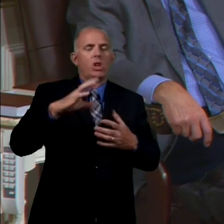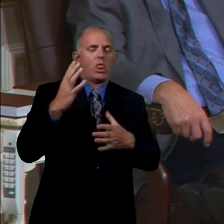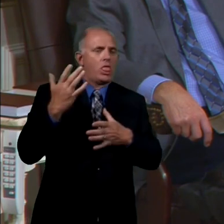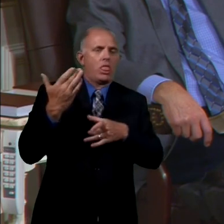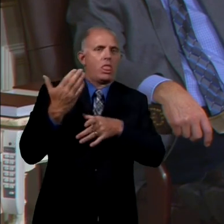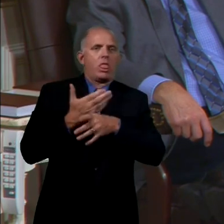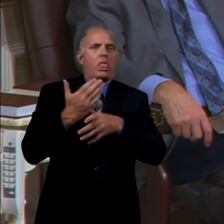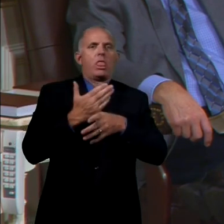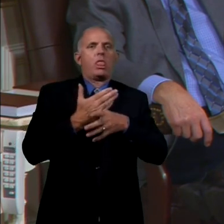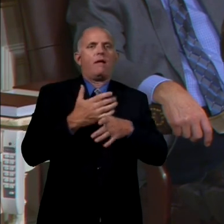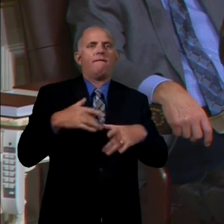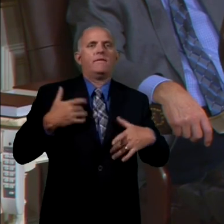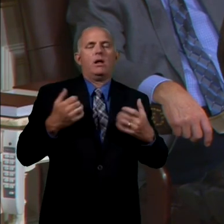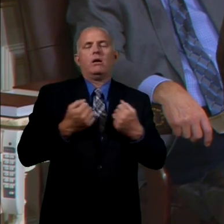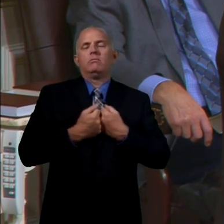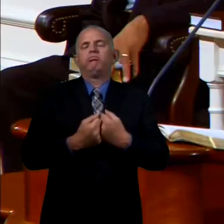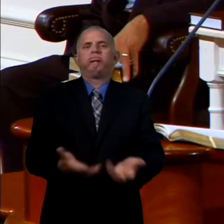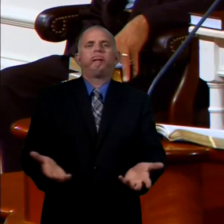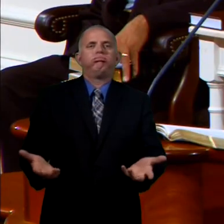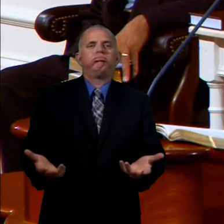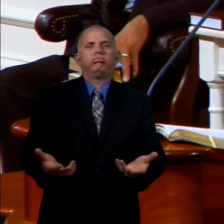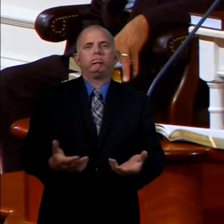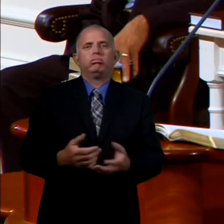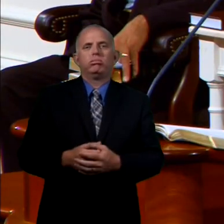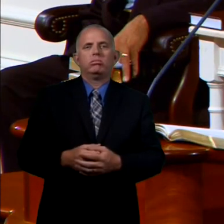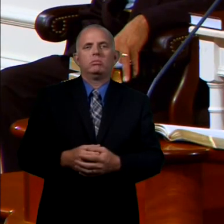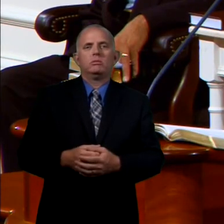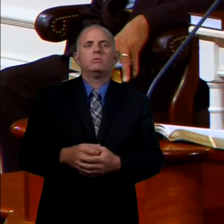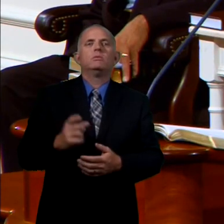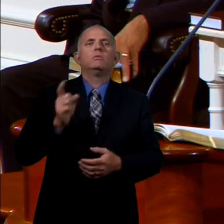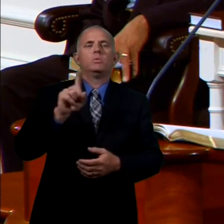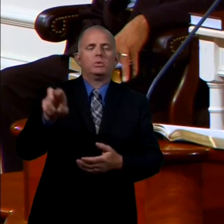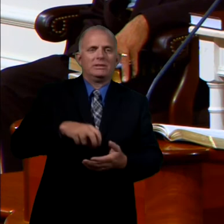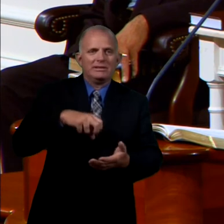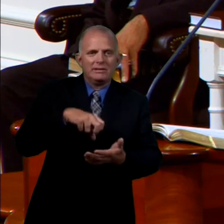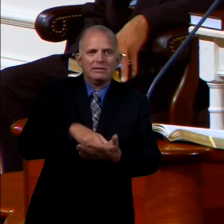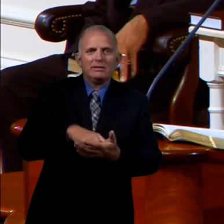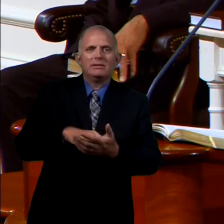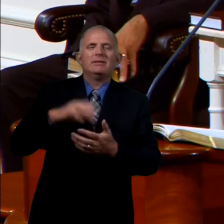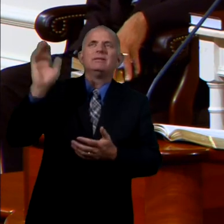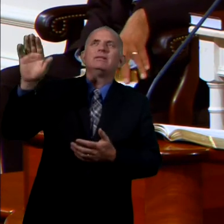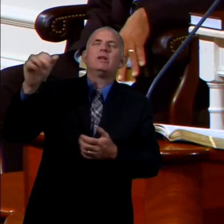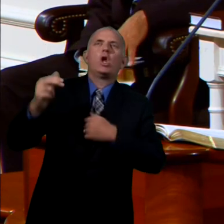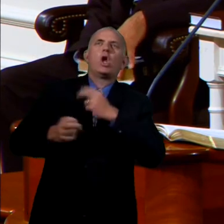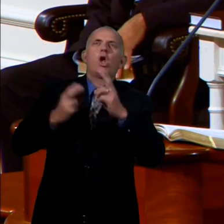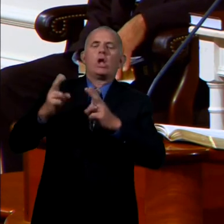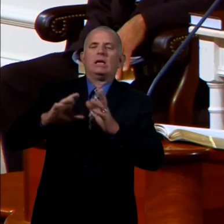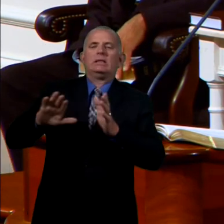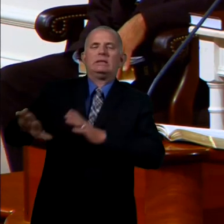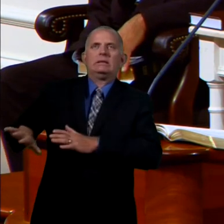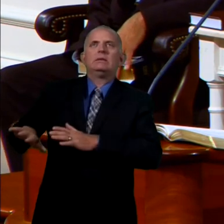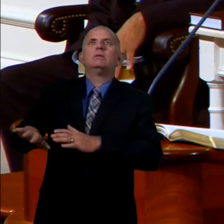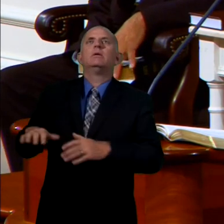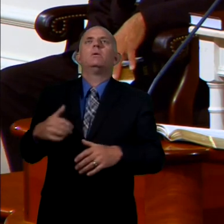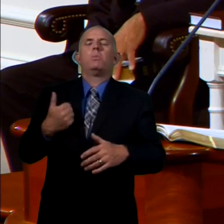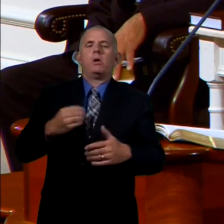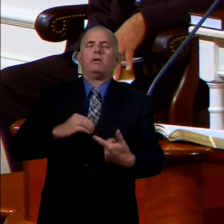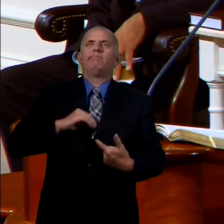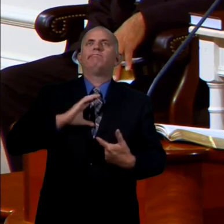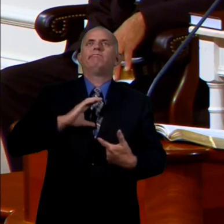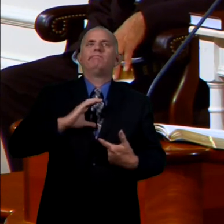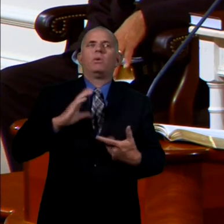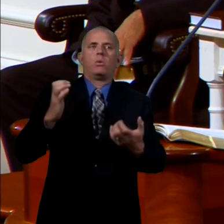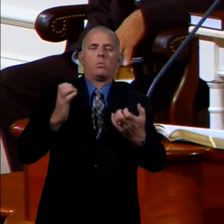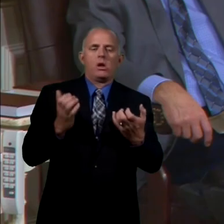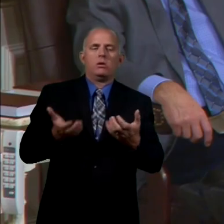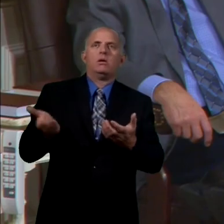depleted. Maybe you just need to come and say, God, take away the hurry. refill my heart.